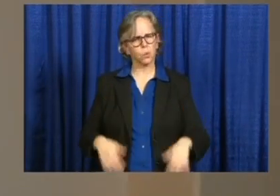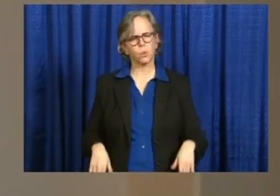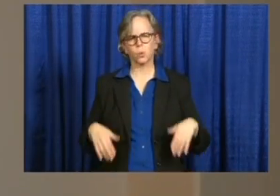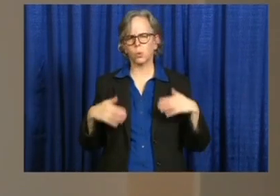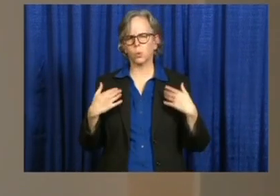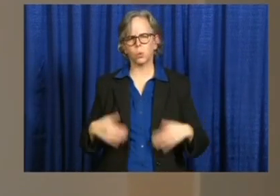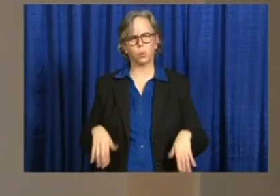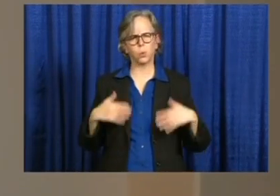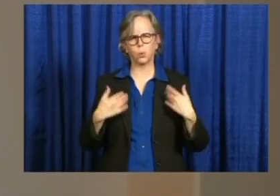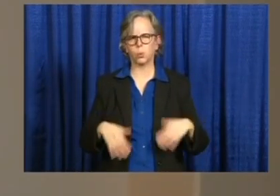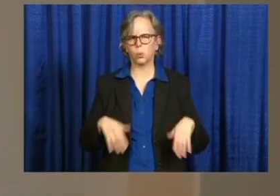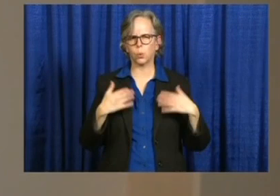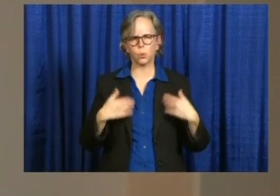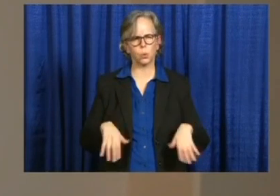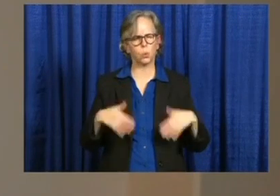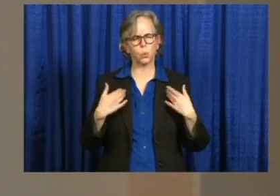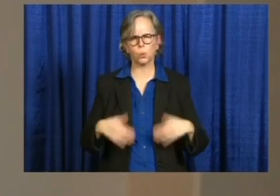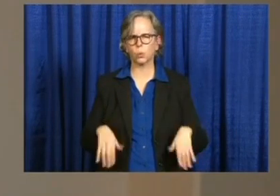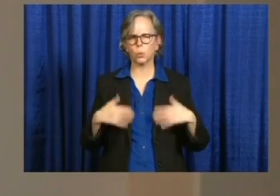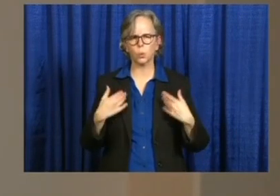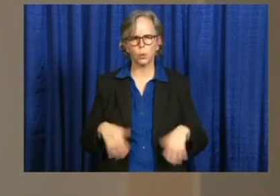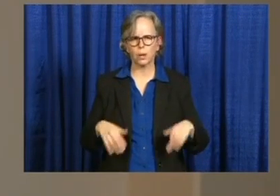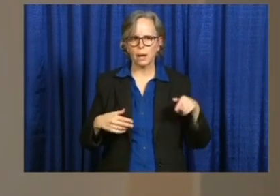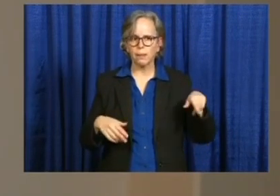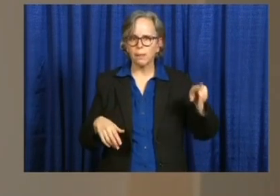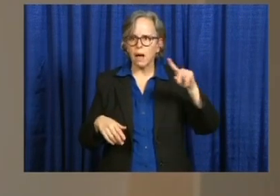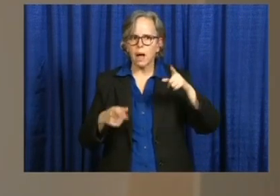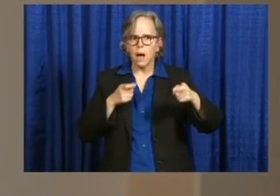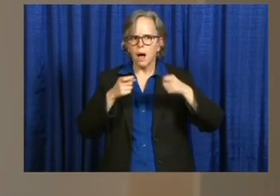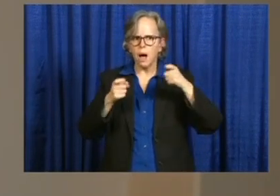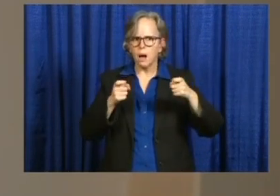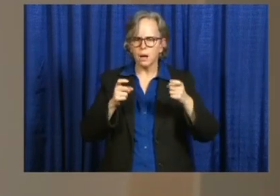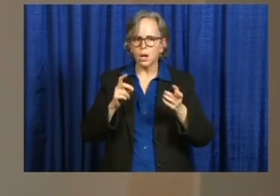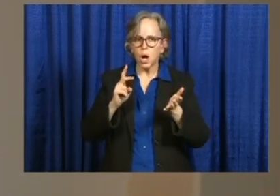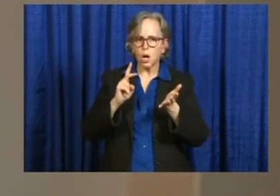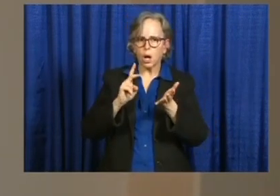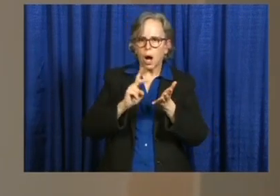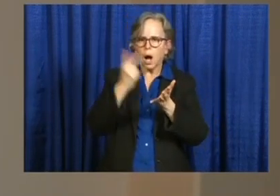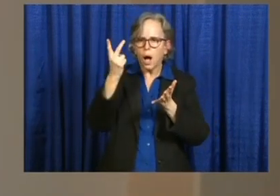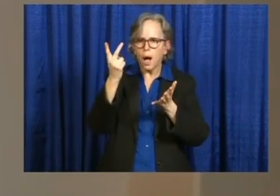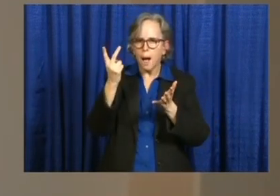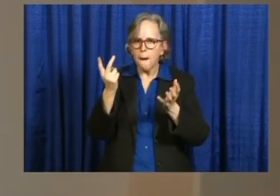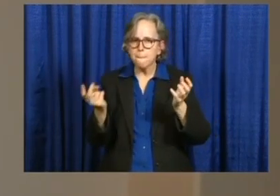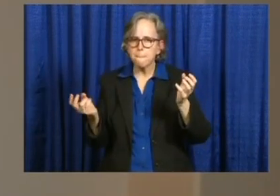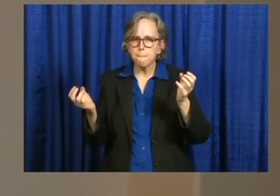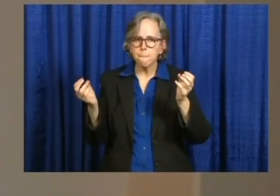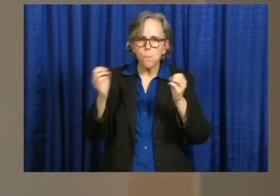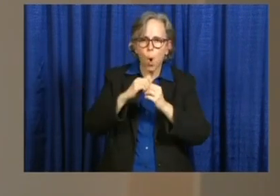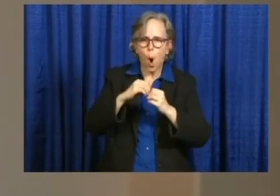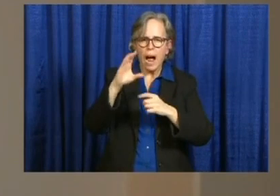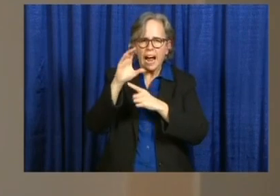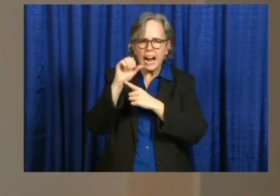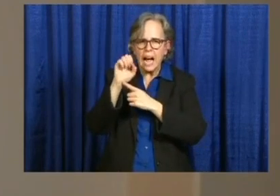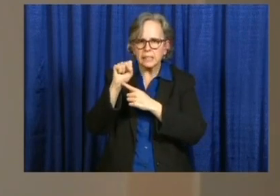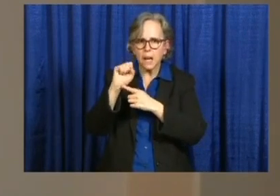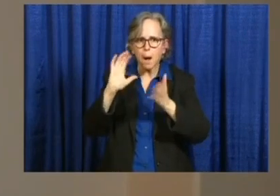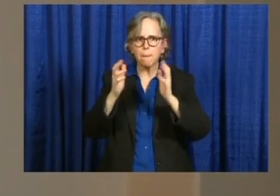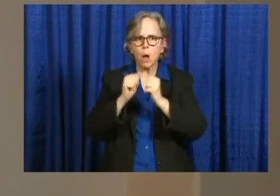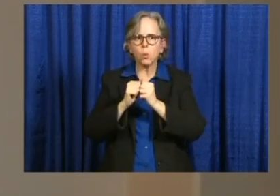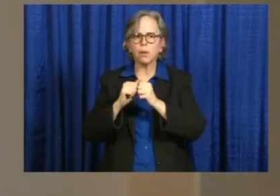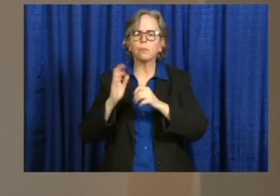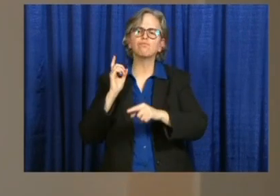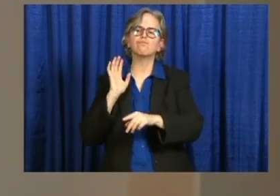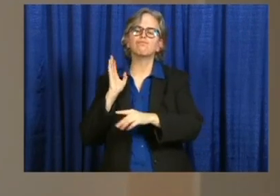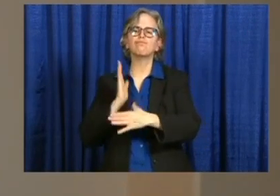they have handled twice as many people in 2 weeks as we typically have on average in the